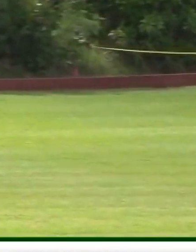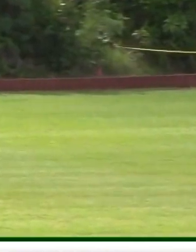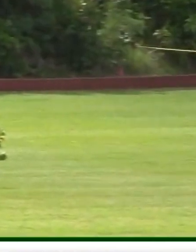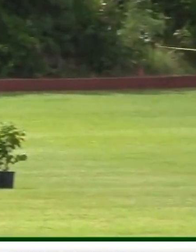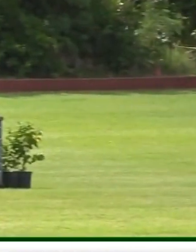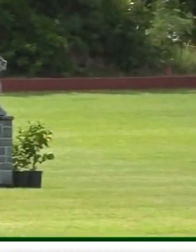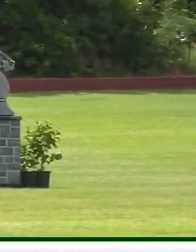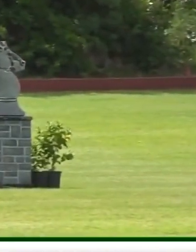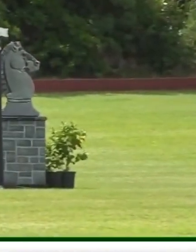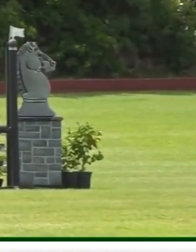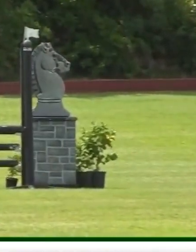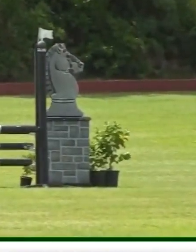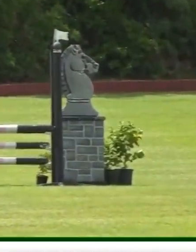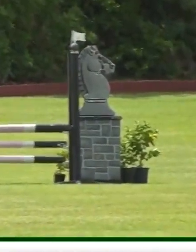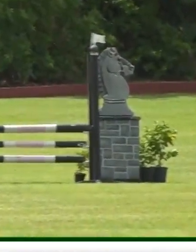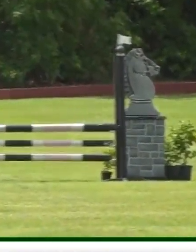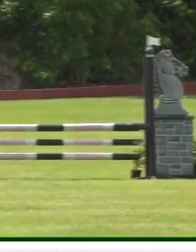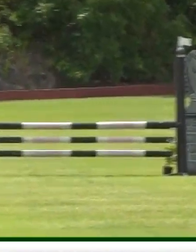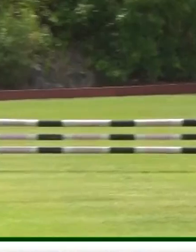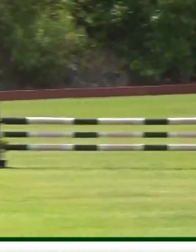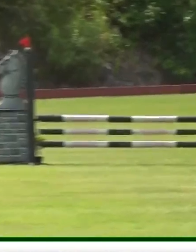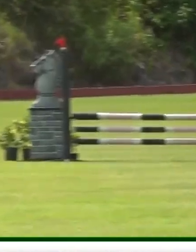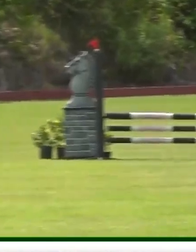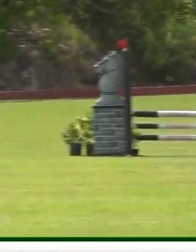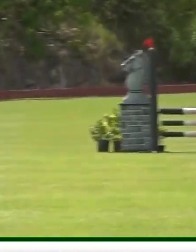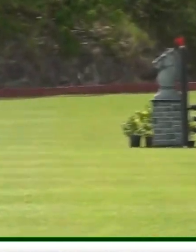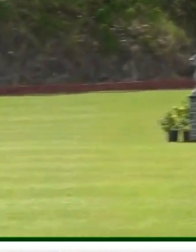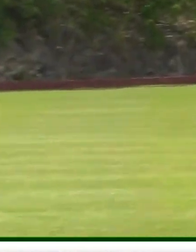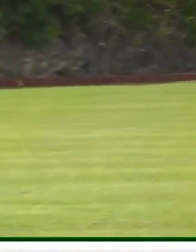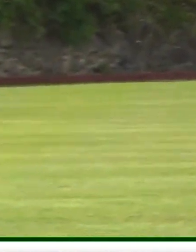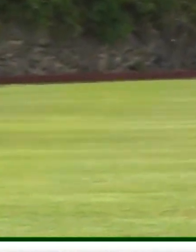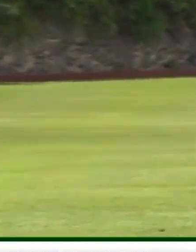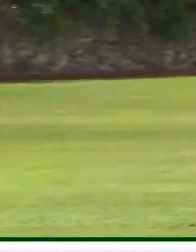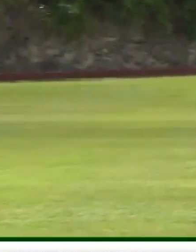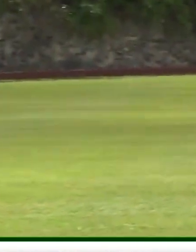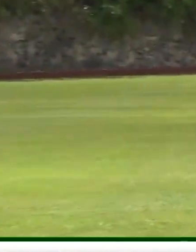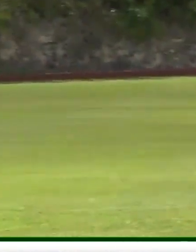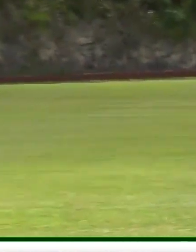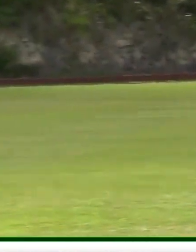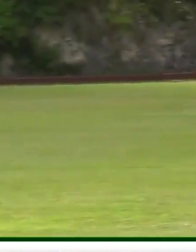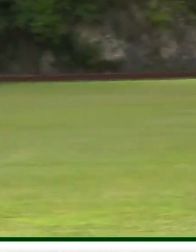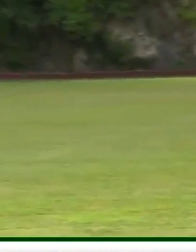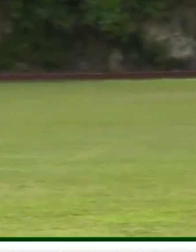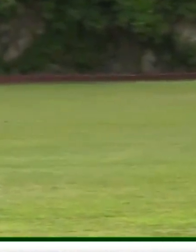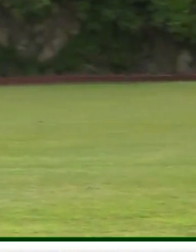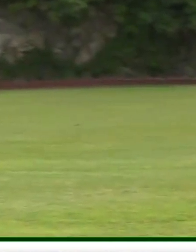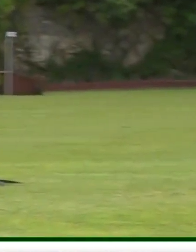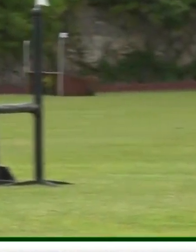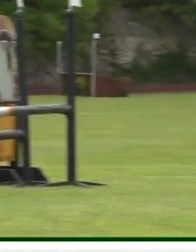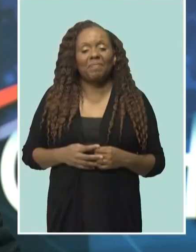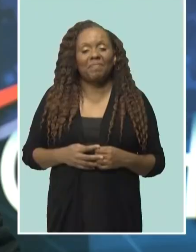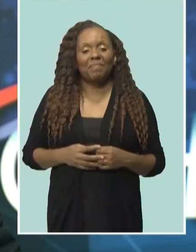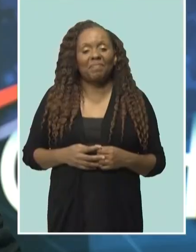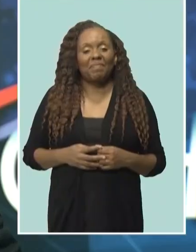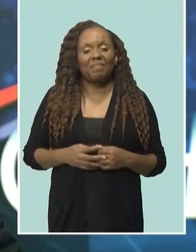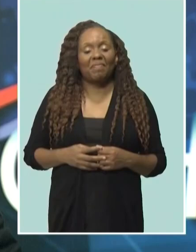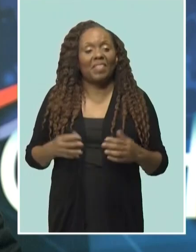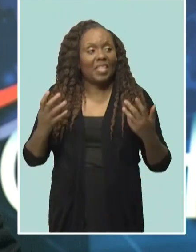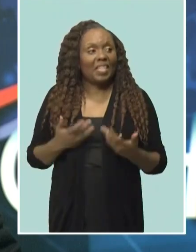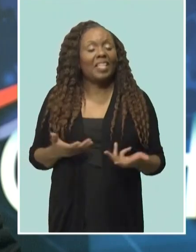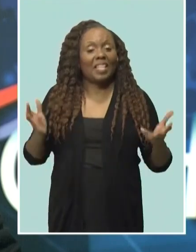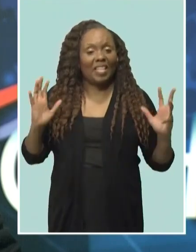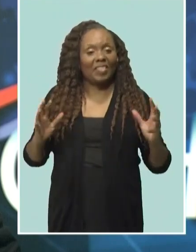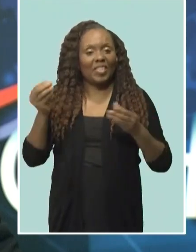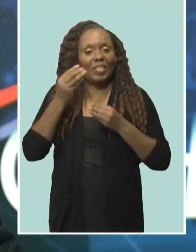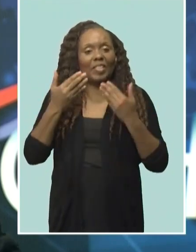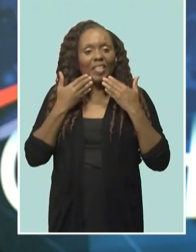and Adriana Watson on Soca Kid, who closed on 59.3 penalties for fourth position. Well, that's our time tonight.